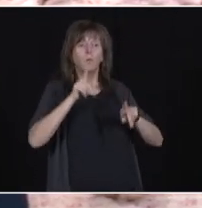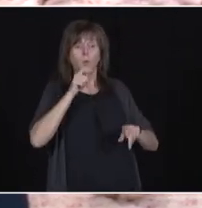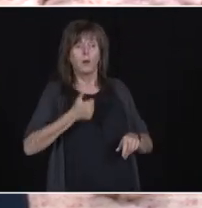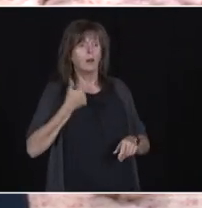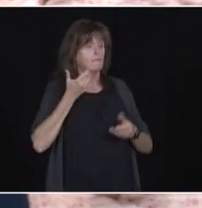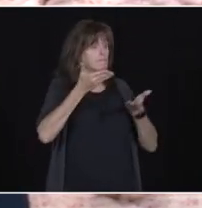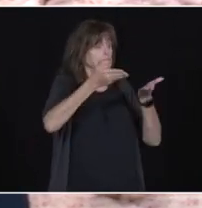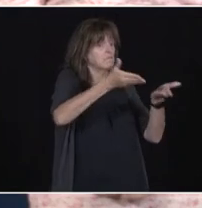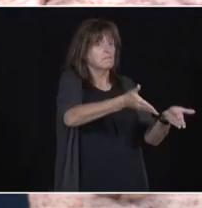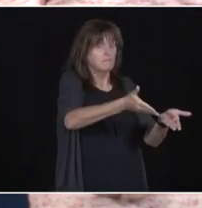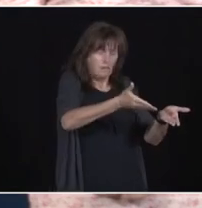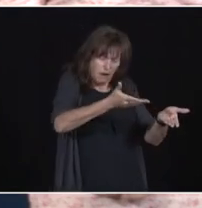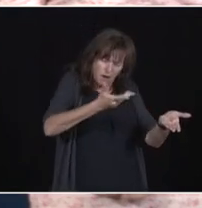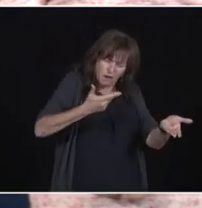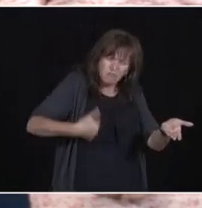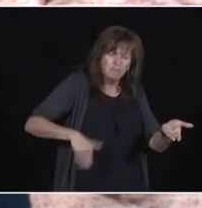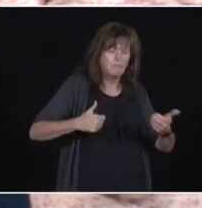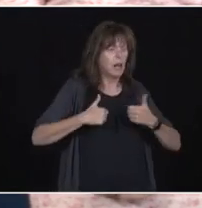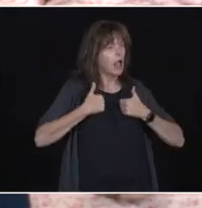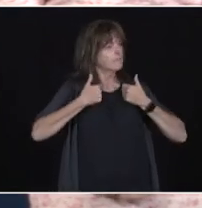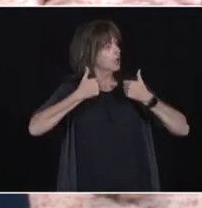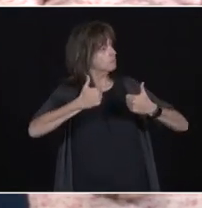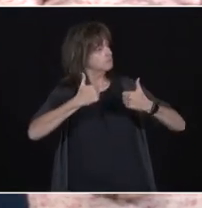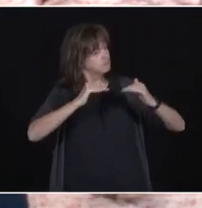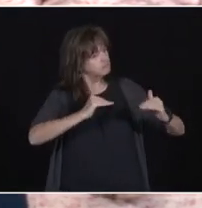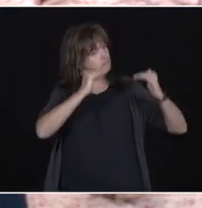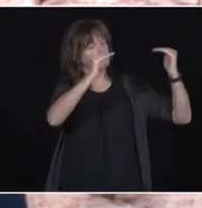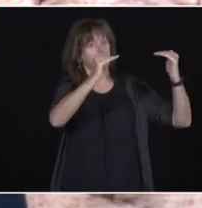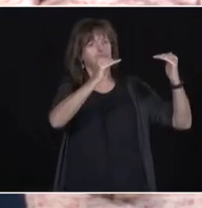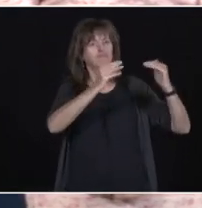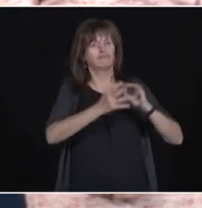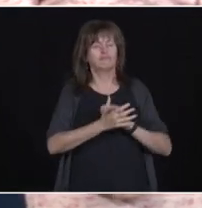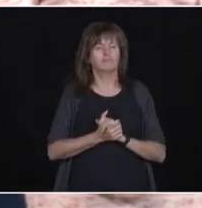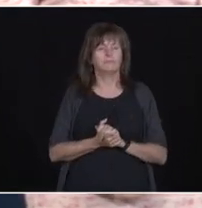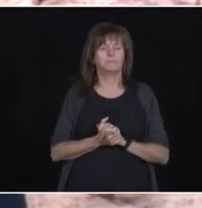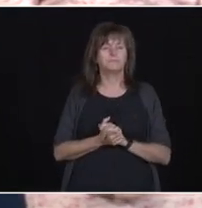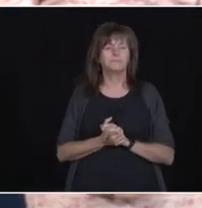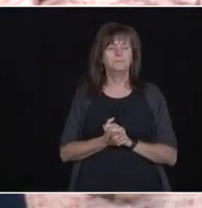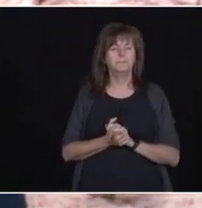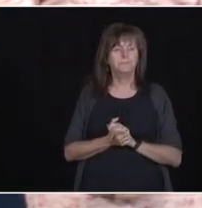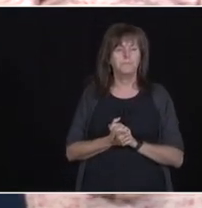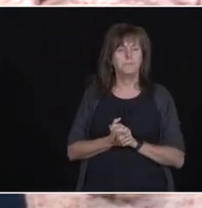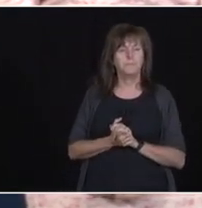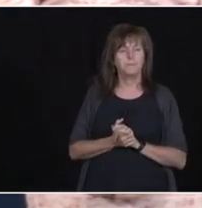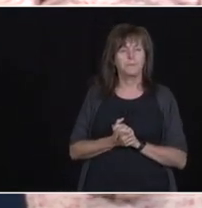Mulligan from City News. Please go ahead. Hi, Cynthia. Hi, Premier. Hello.